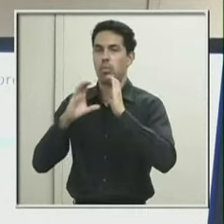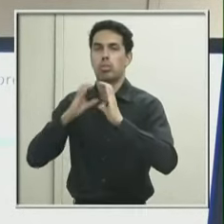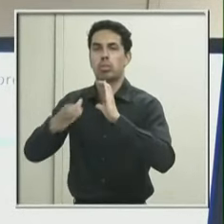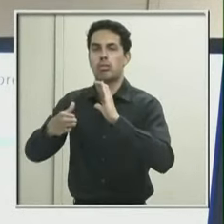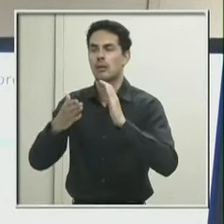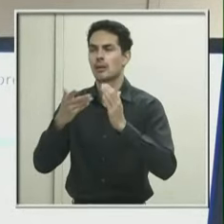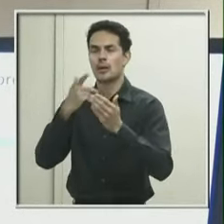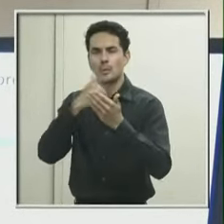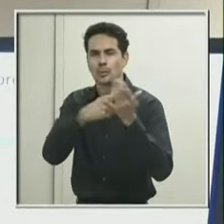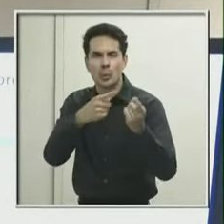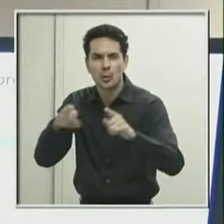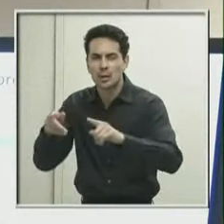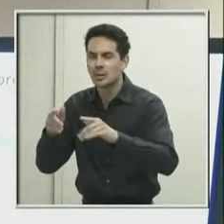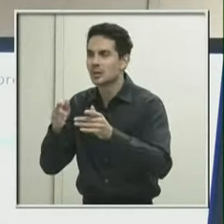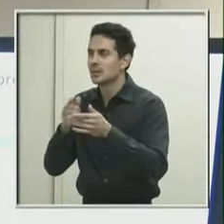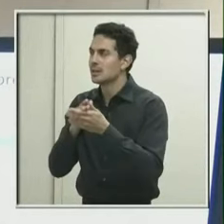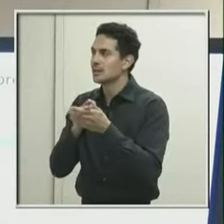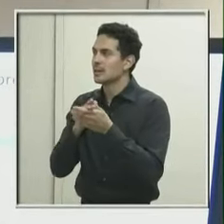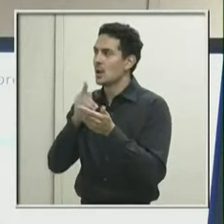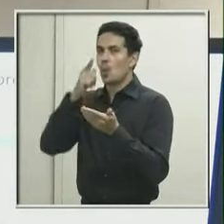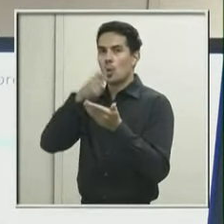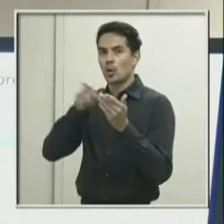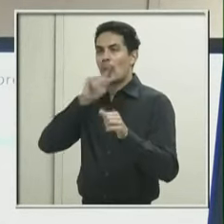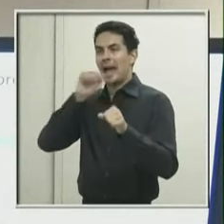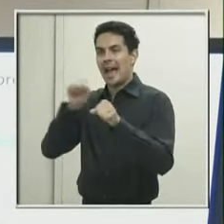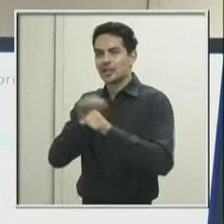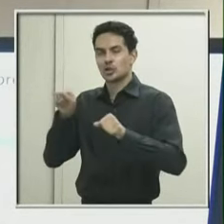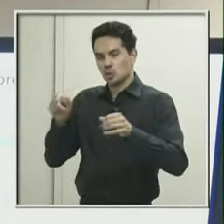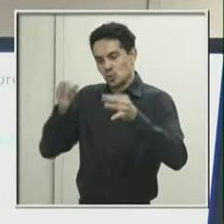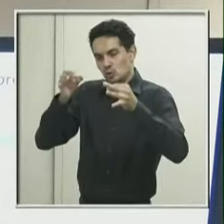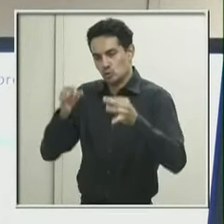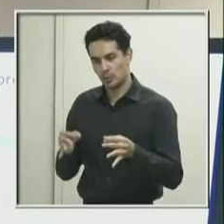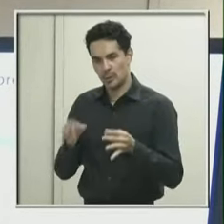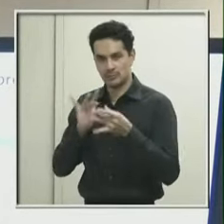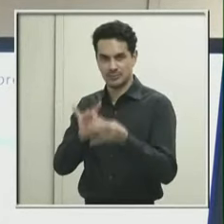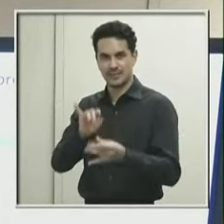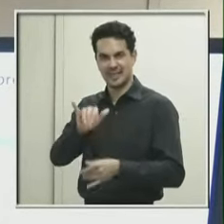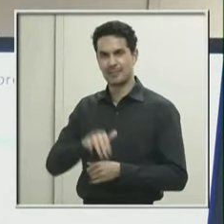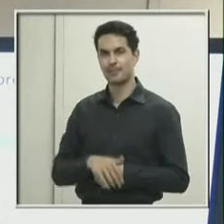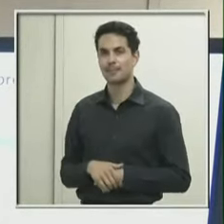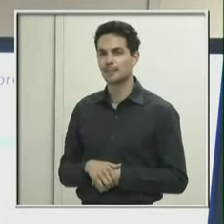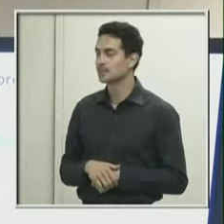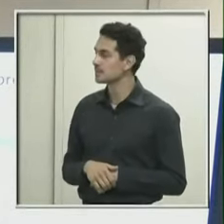about what it is that what you actually determine.